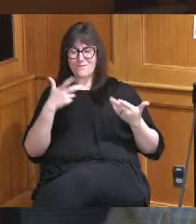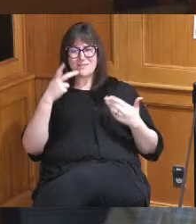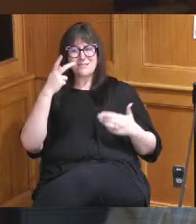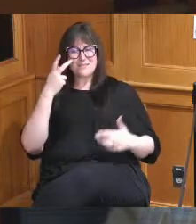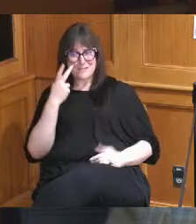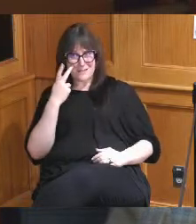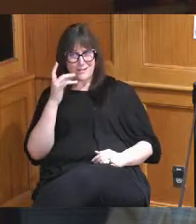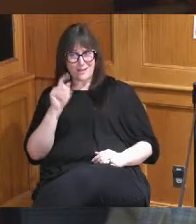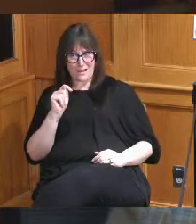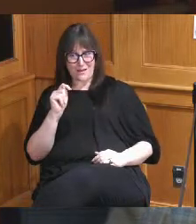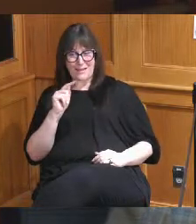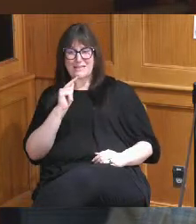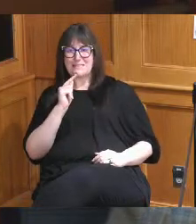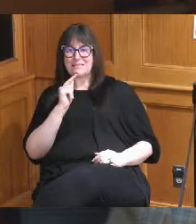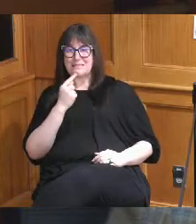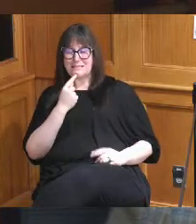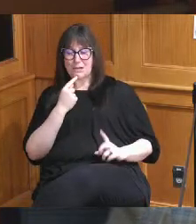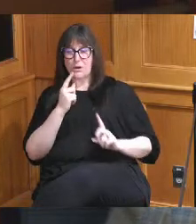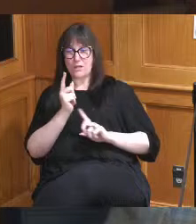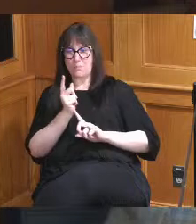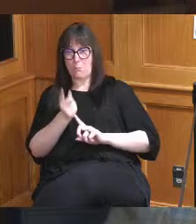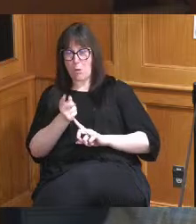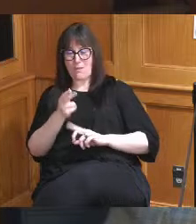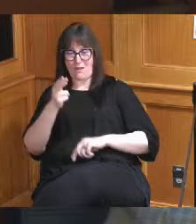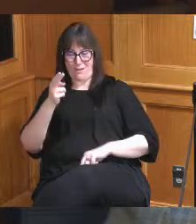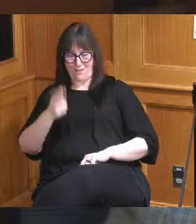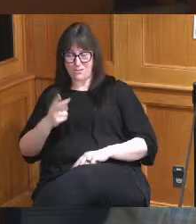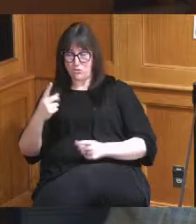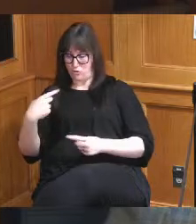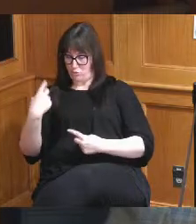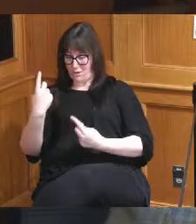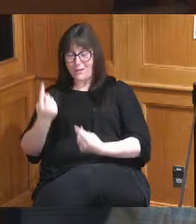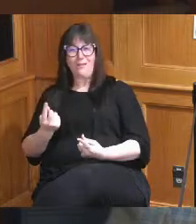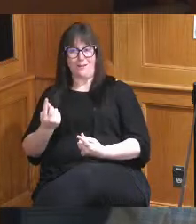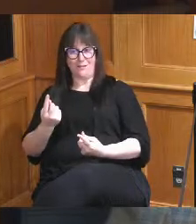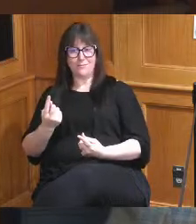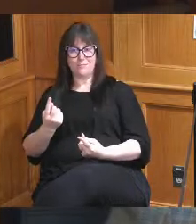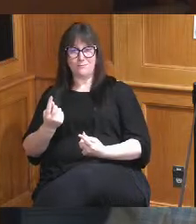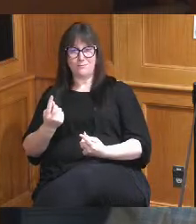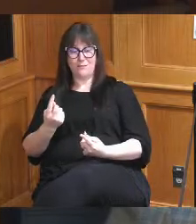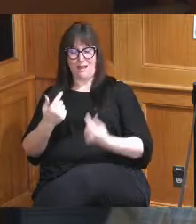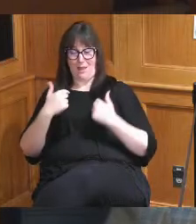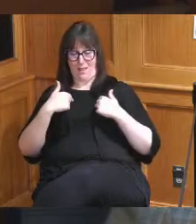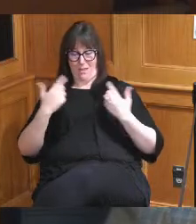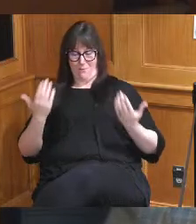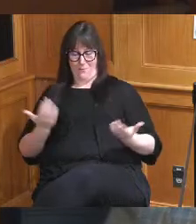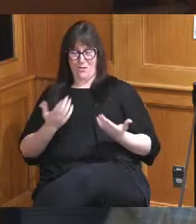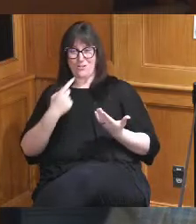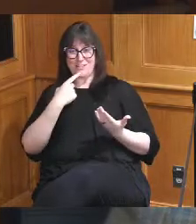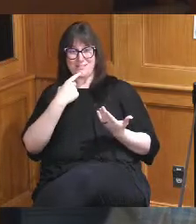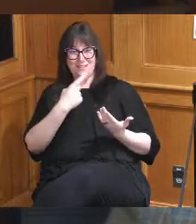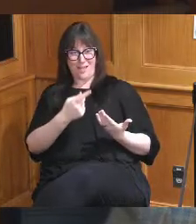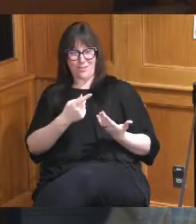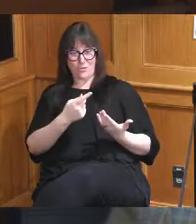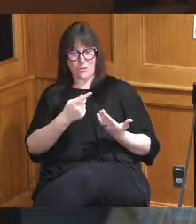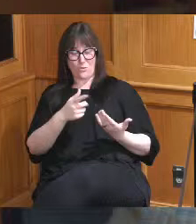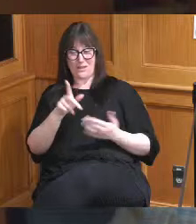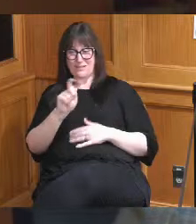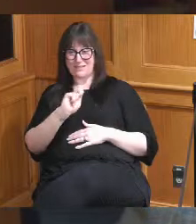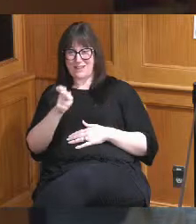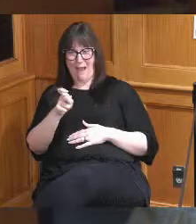a critical moment in history. And I'm here to tell you that we cannot have